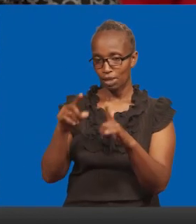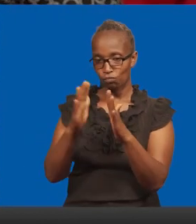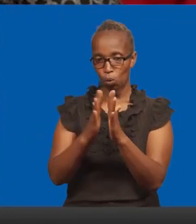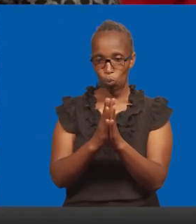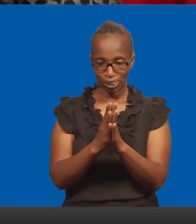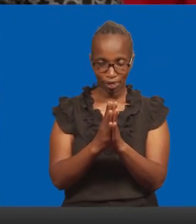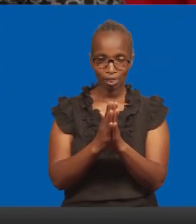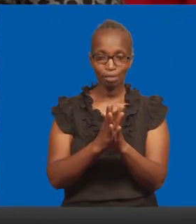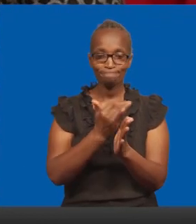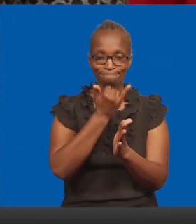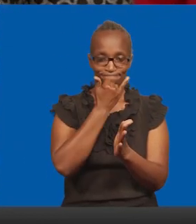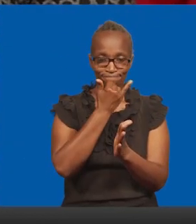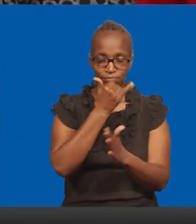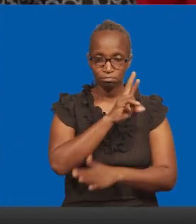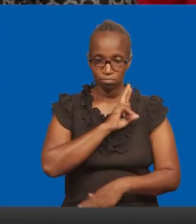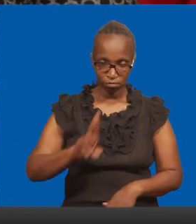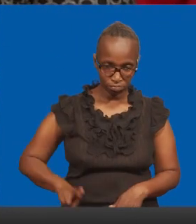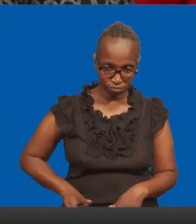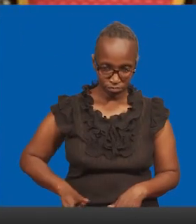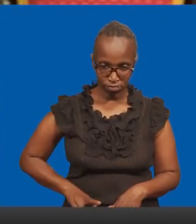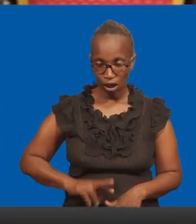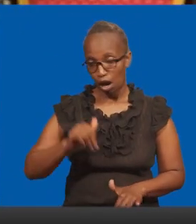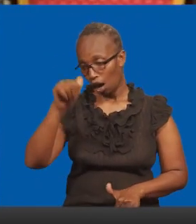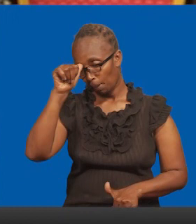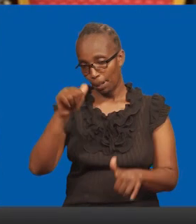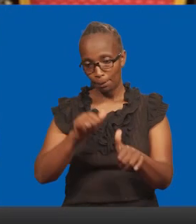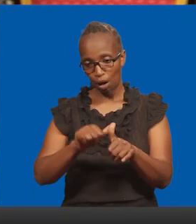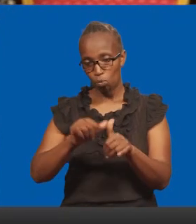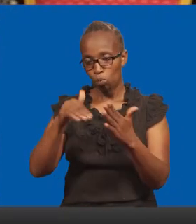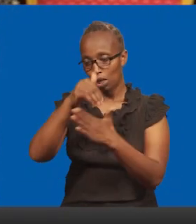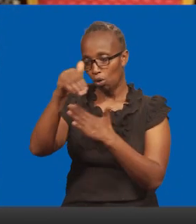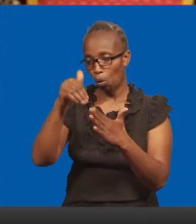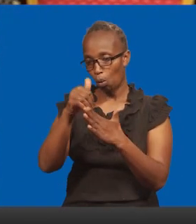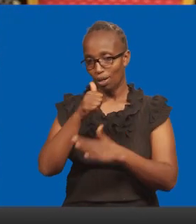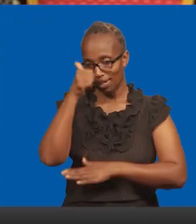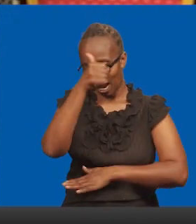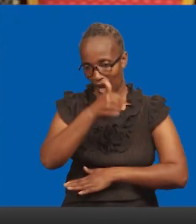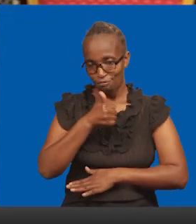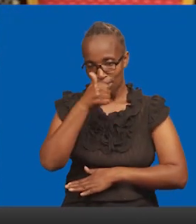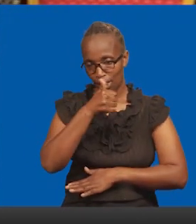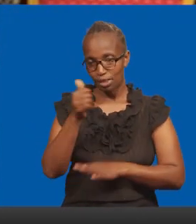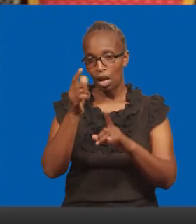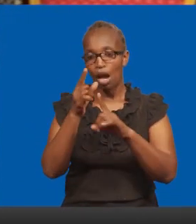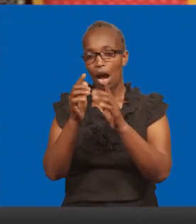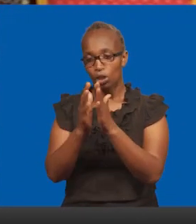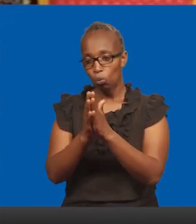aliwahimiza wanafunzi kutojihusisha na mambo kama yale. Sisi ni wa Afrika. We are